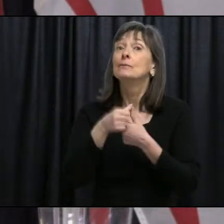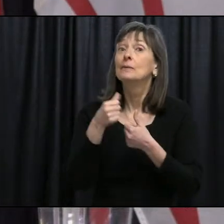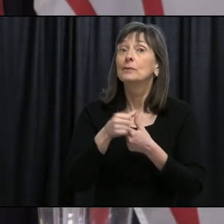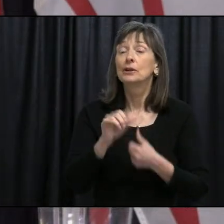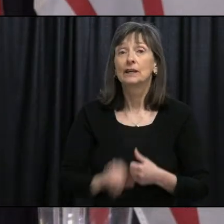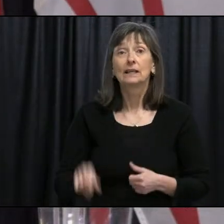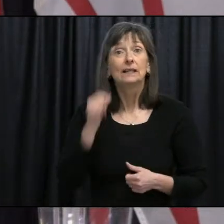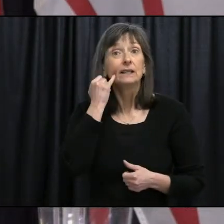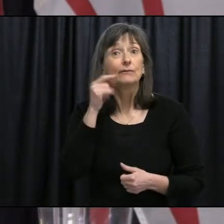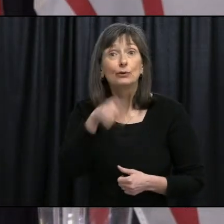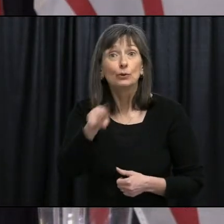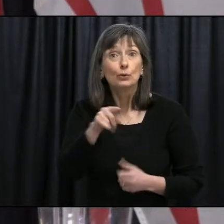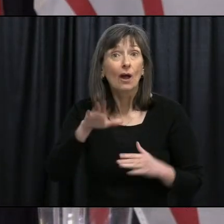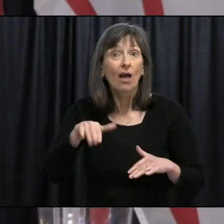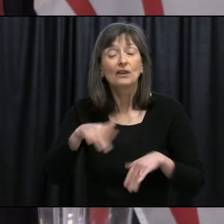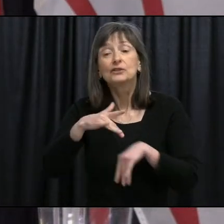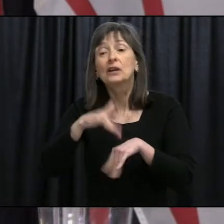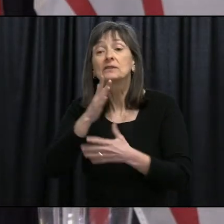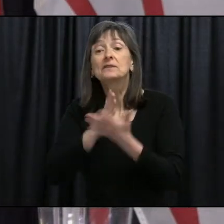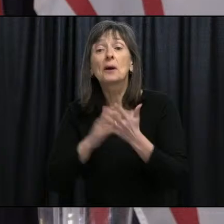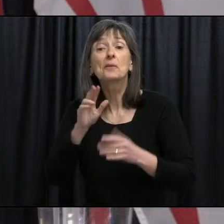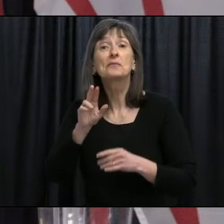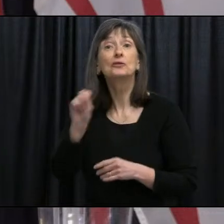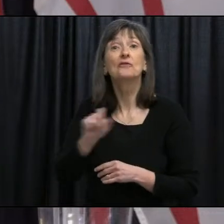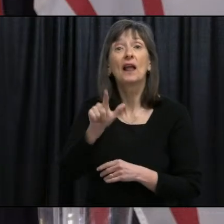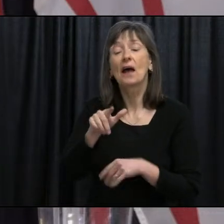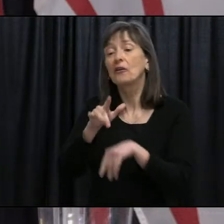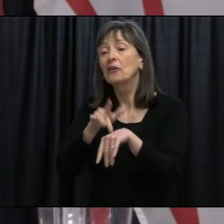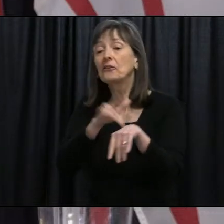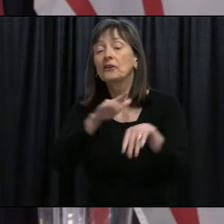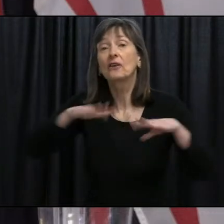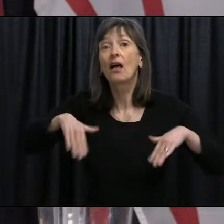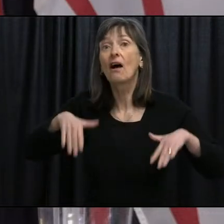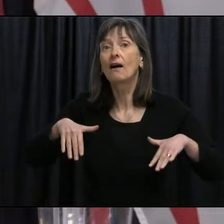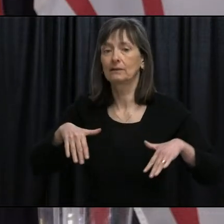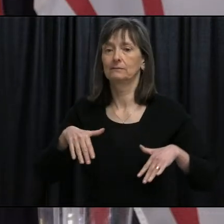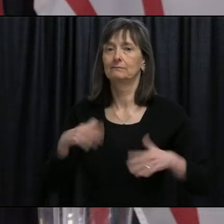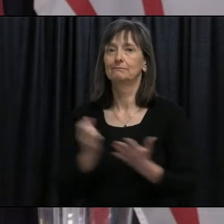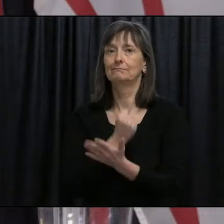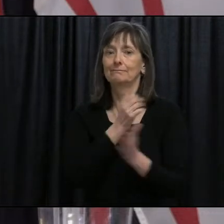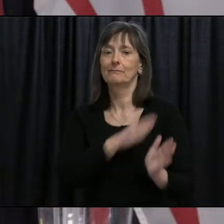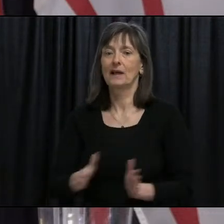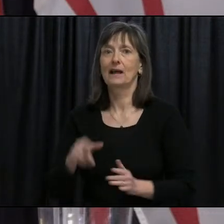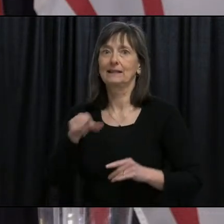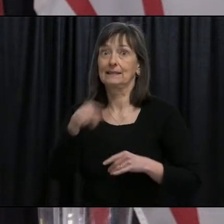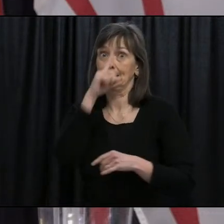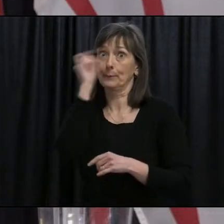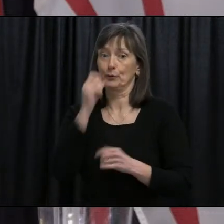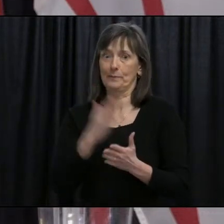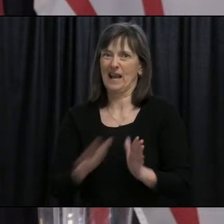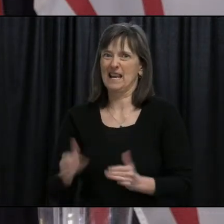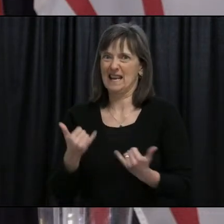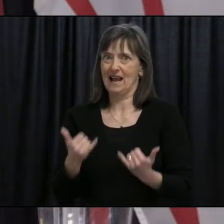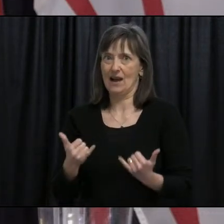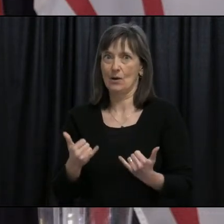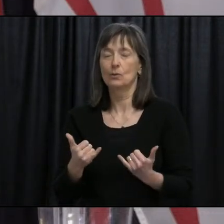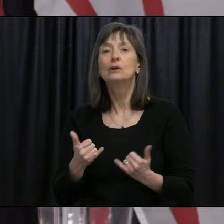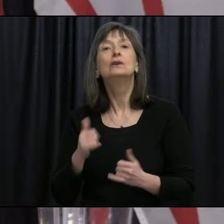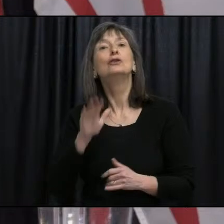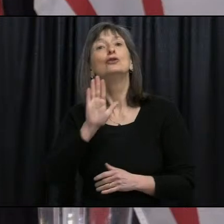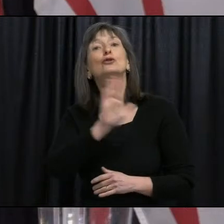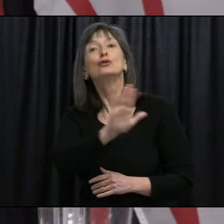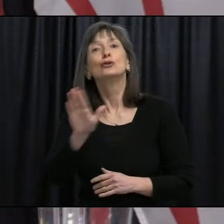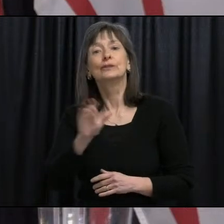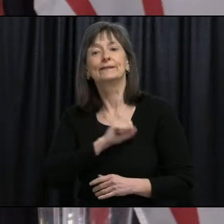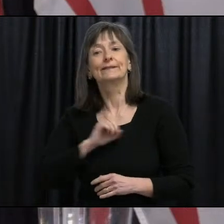really explored our province, this summer is a great time to do so. Start planning now. Your province needs you,